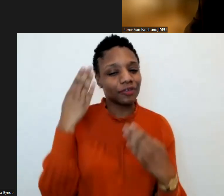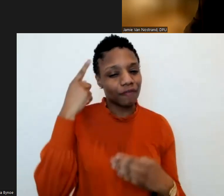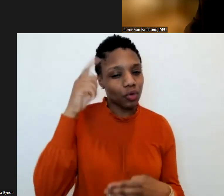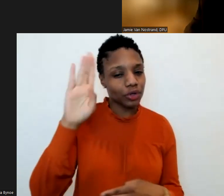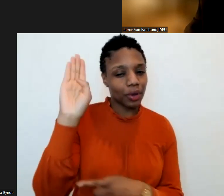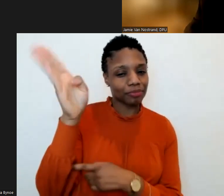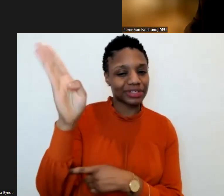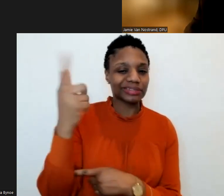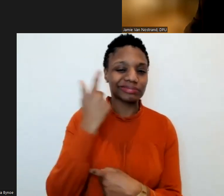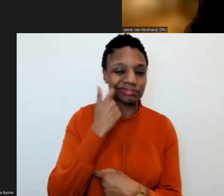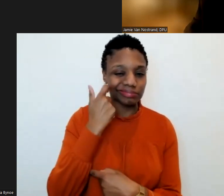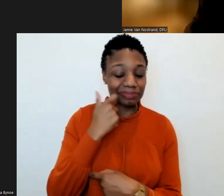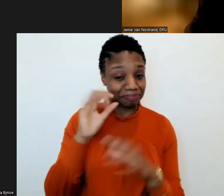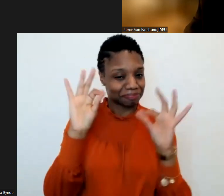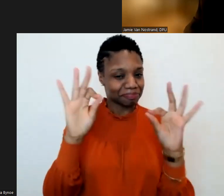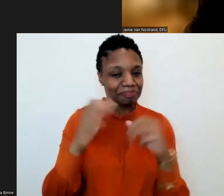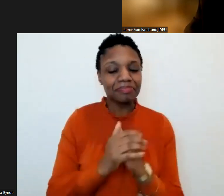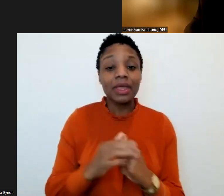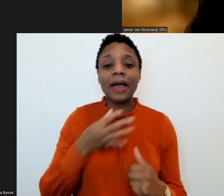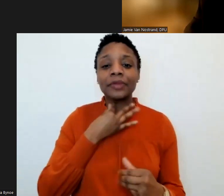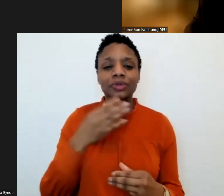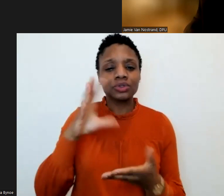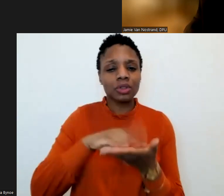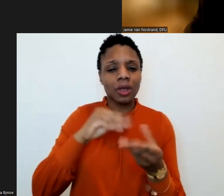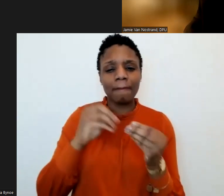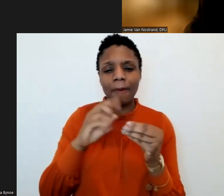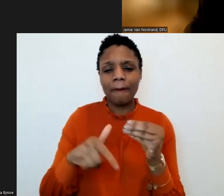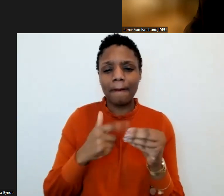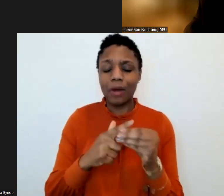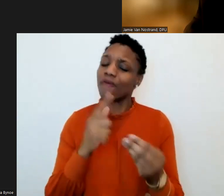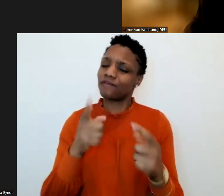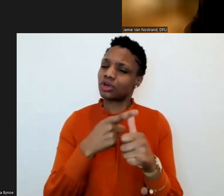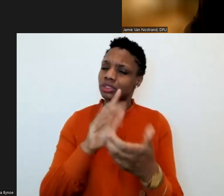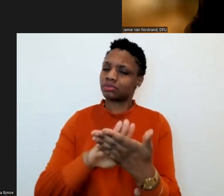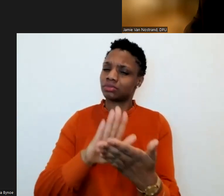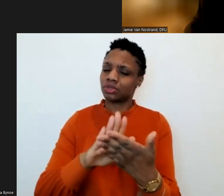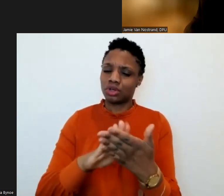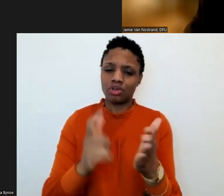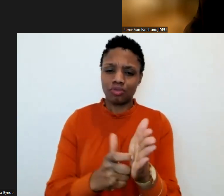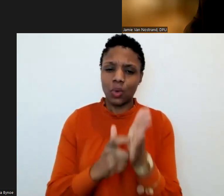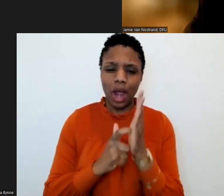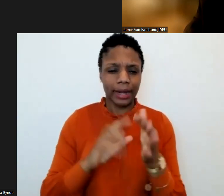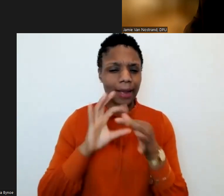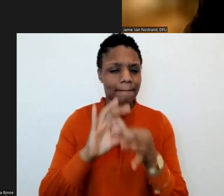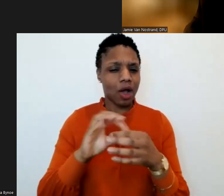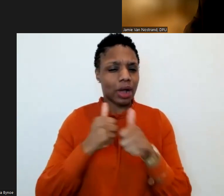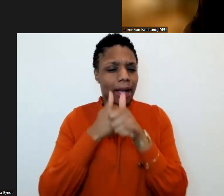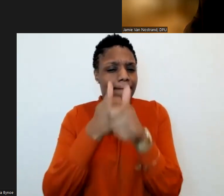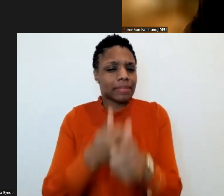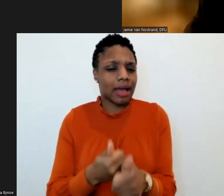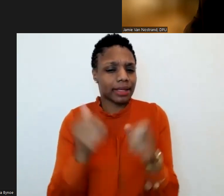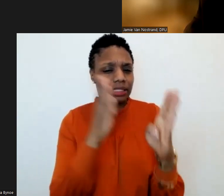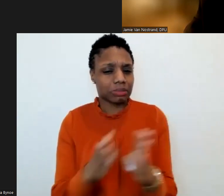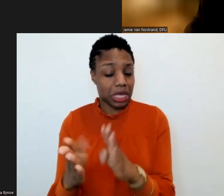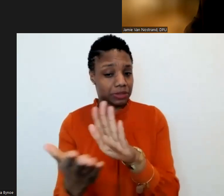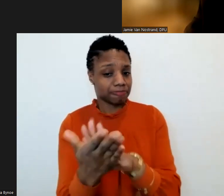And I was curious to learn a little bit more. First of all, applauding you for requiring these climate compliance plans. And